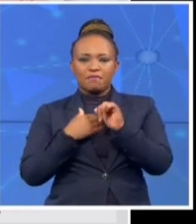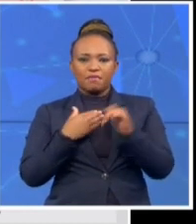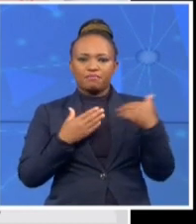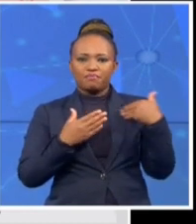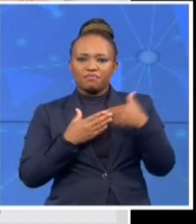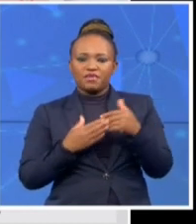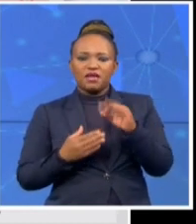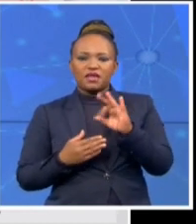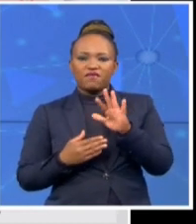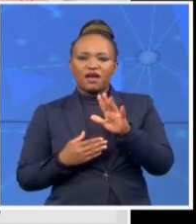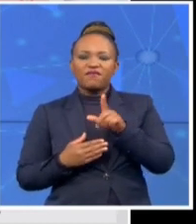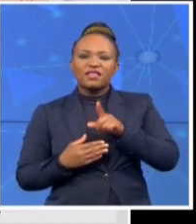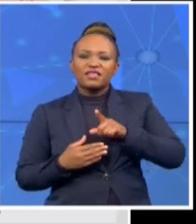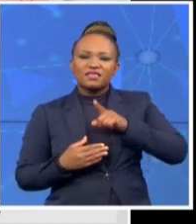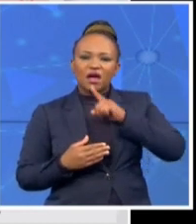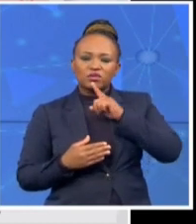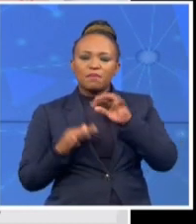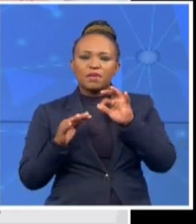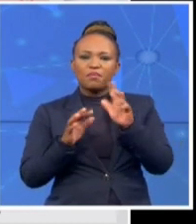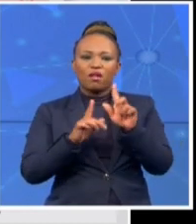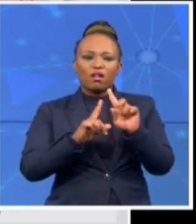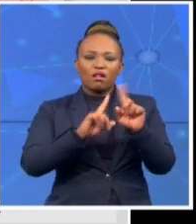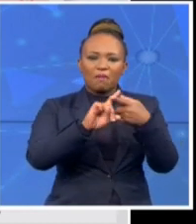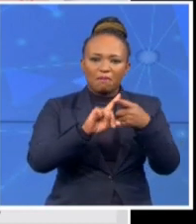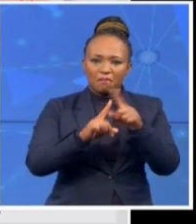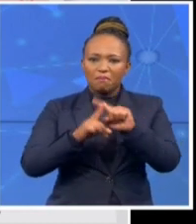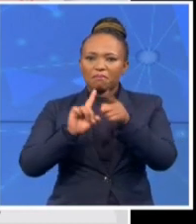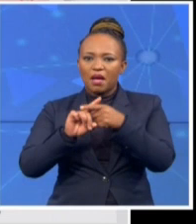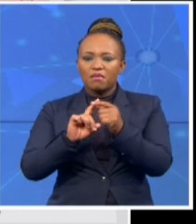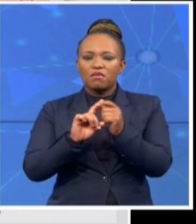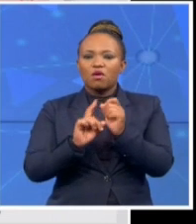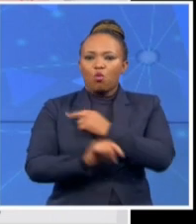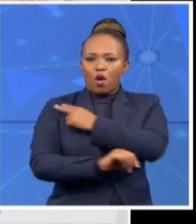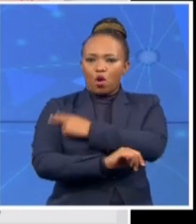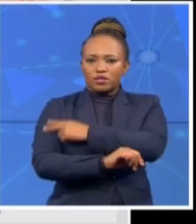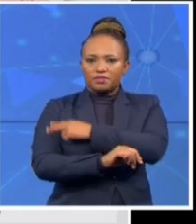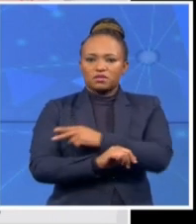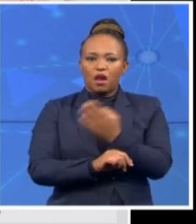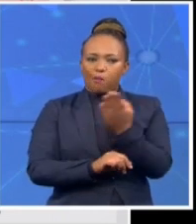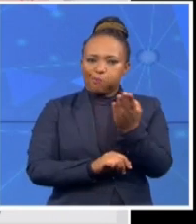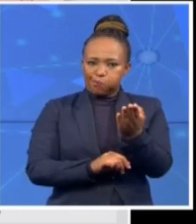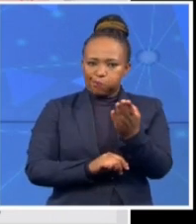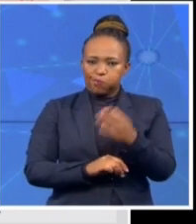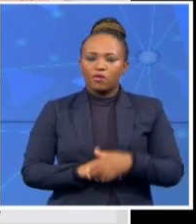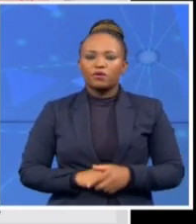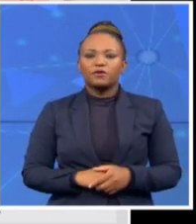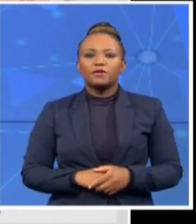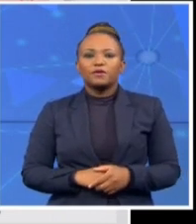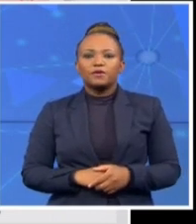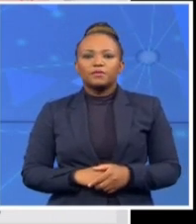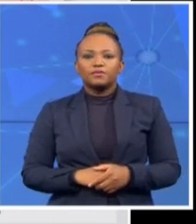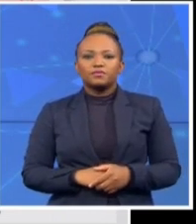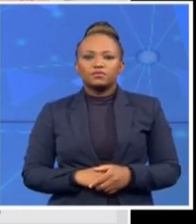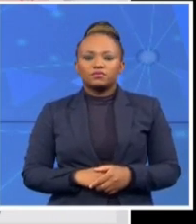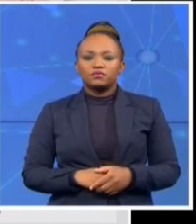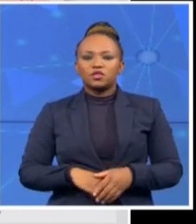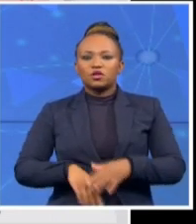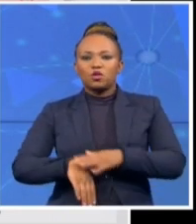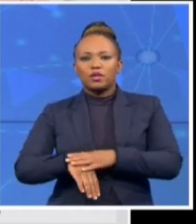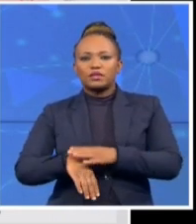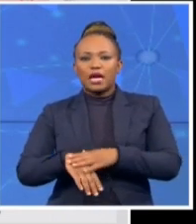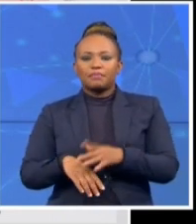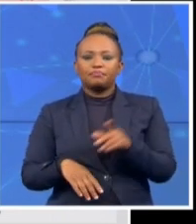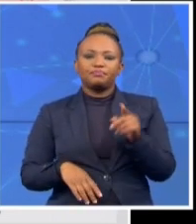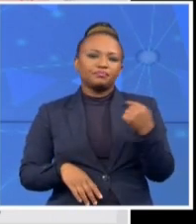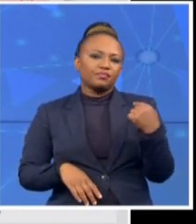emergency centers. Obviously, the recent lift of curfew around the 30th of December,